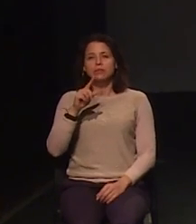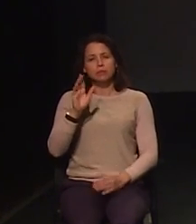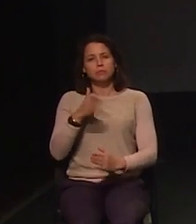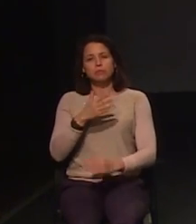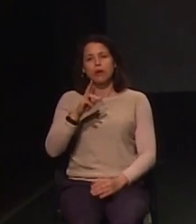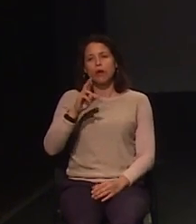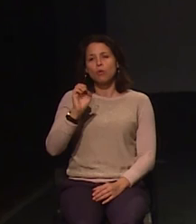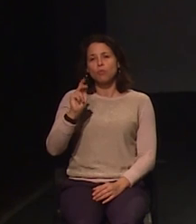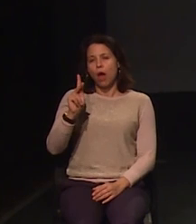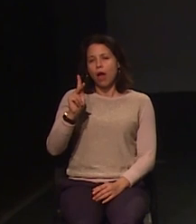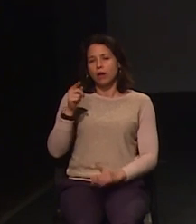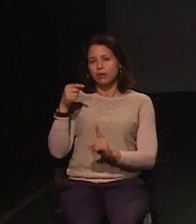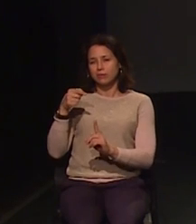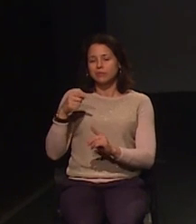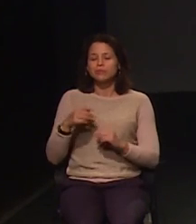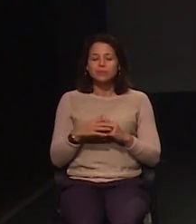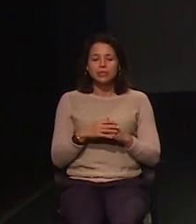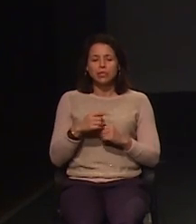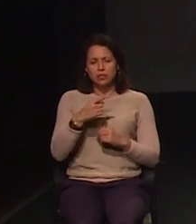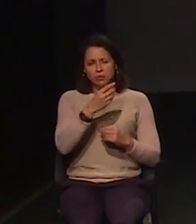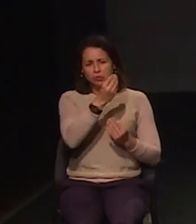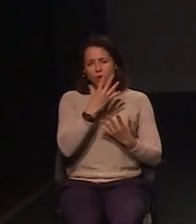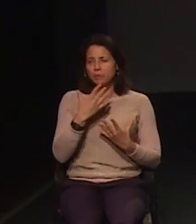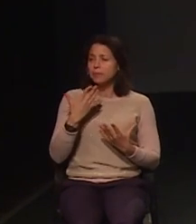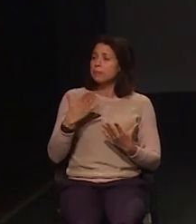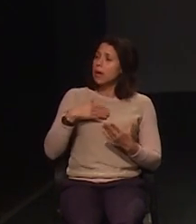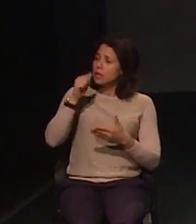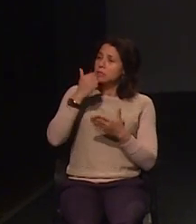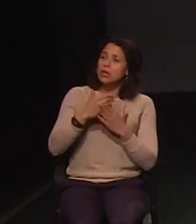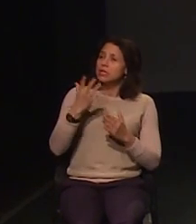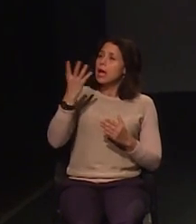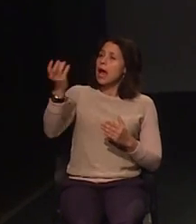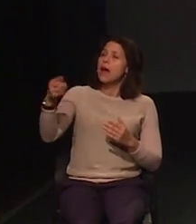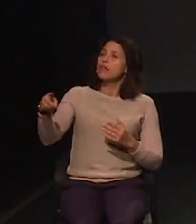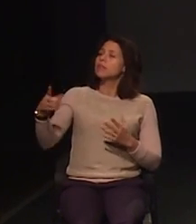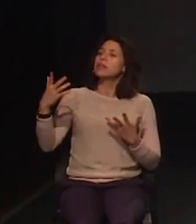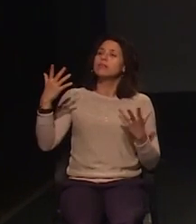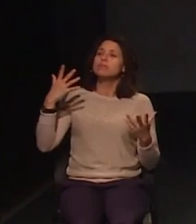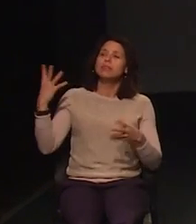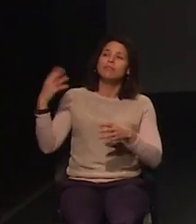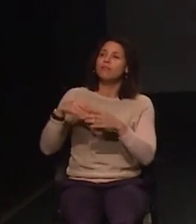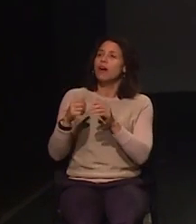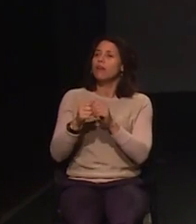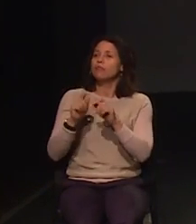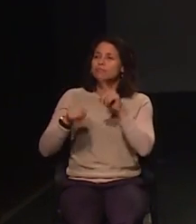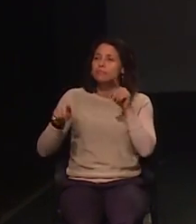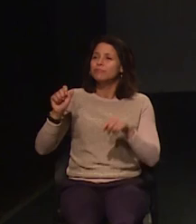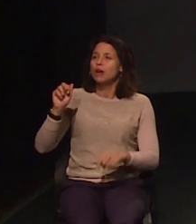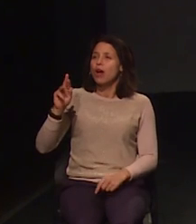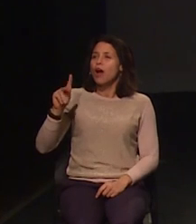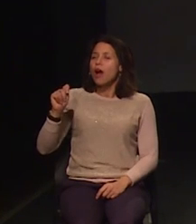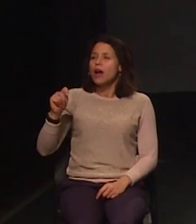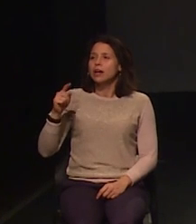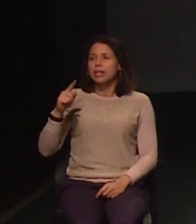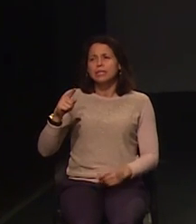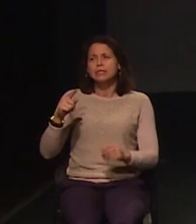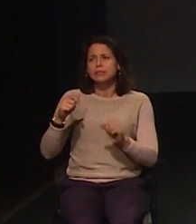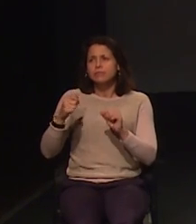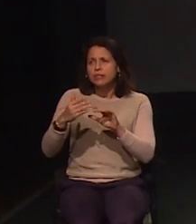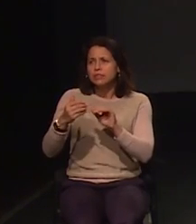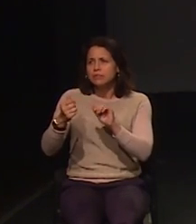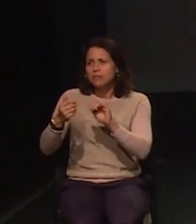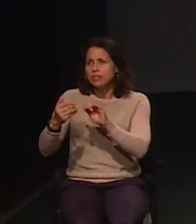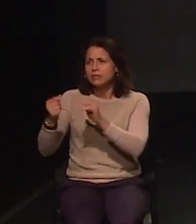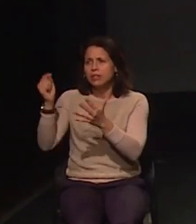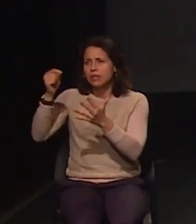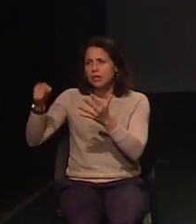me, well, you know, he's out there making a life in the arts, and he's running into all of the problems that I speak about at all of these